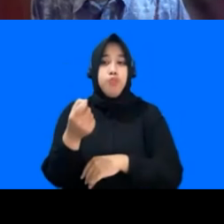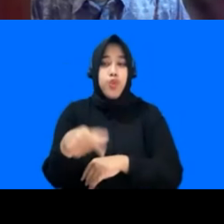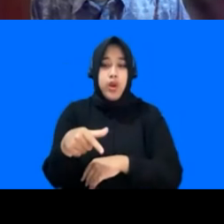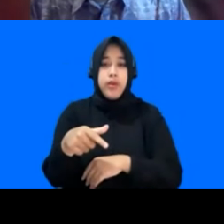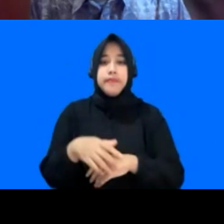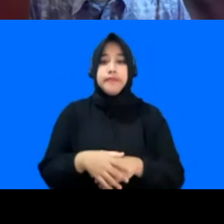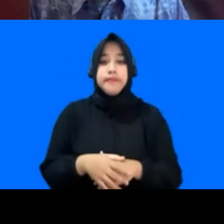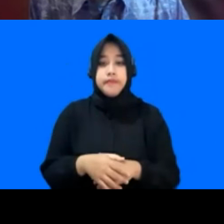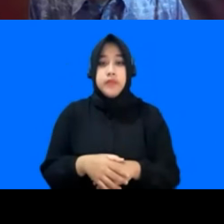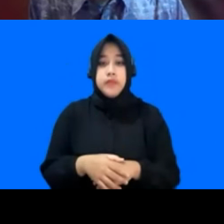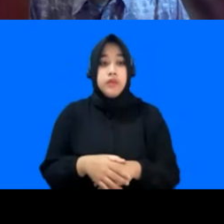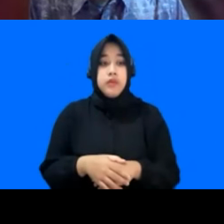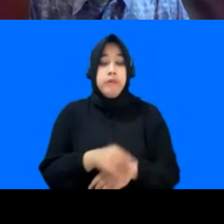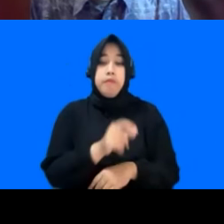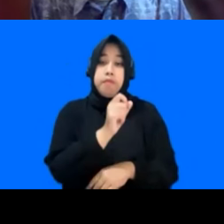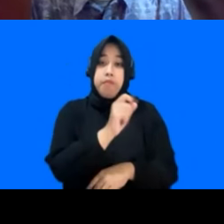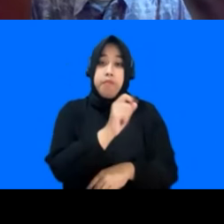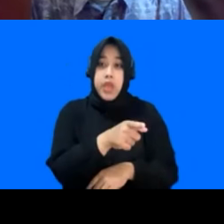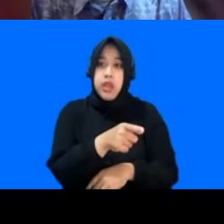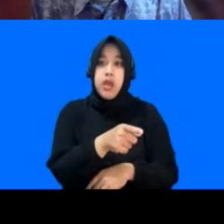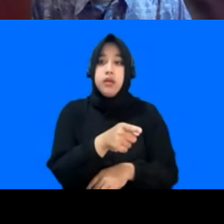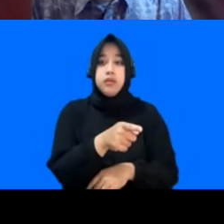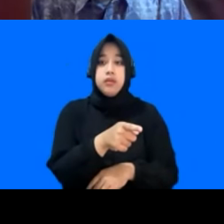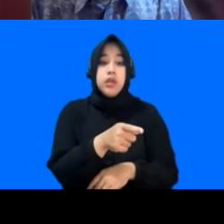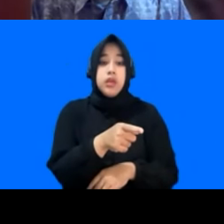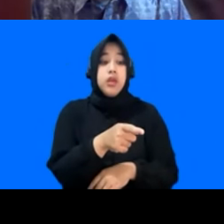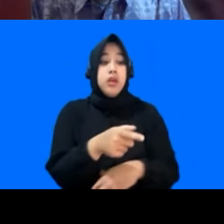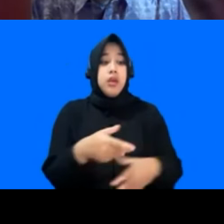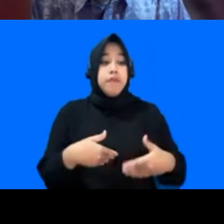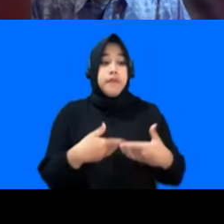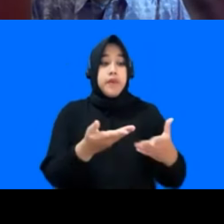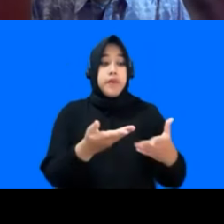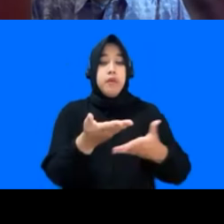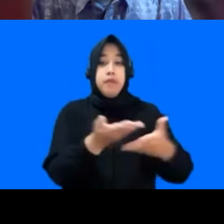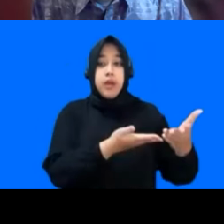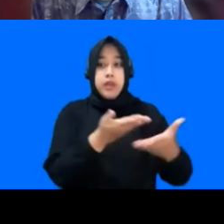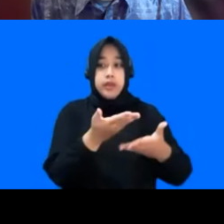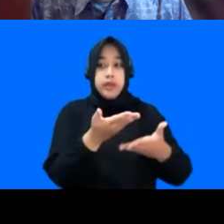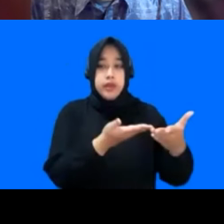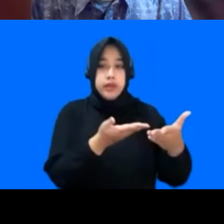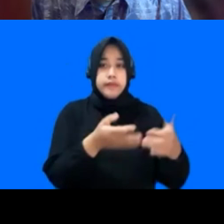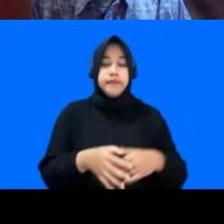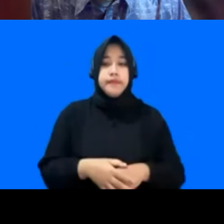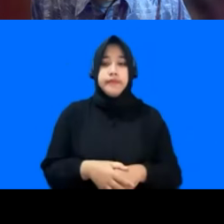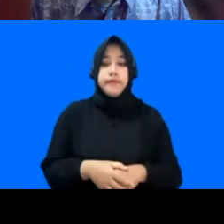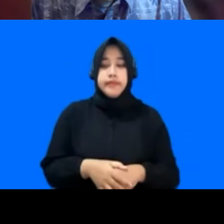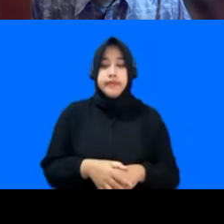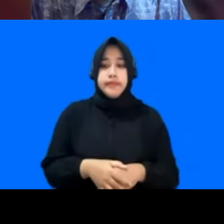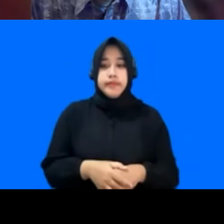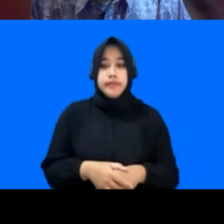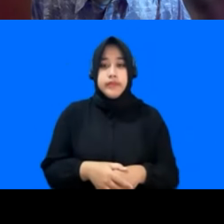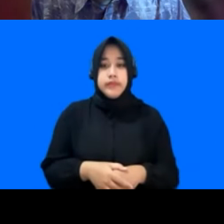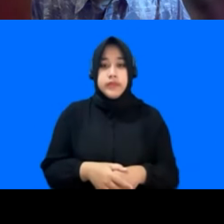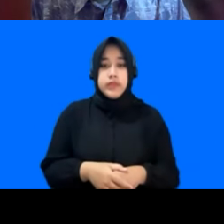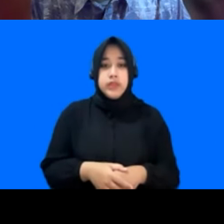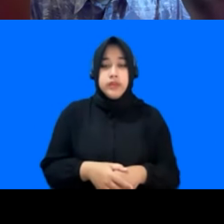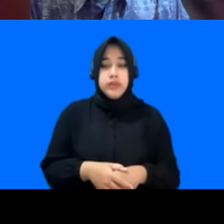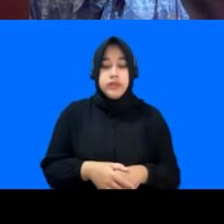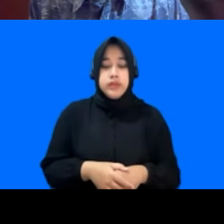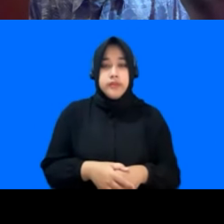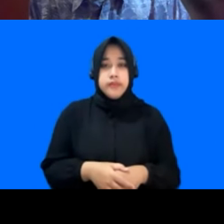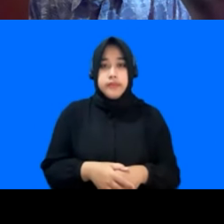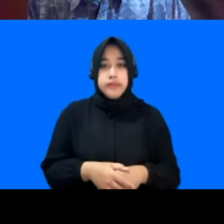services enabled them to survive during the difficult period of the pandemic.